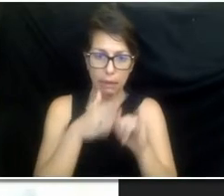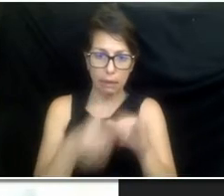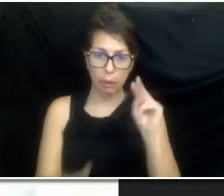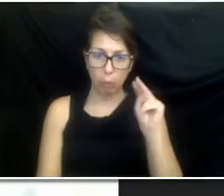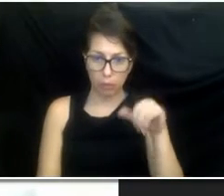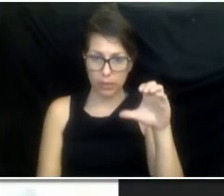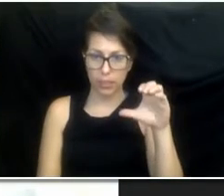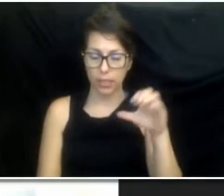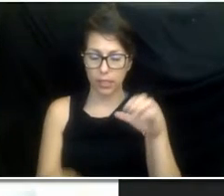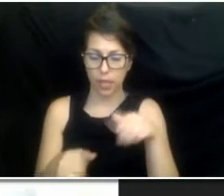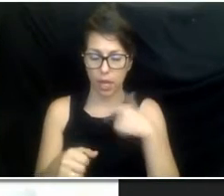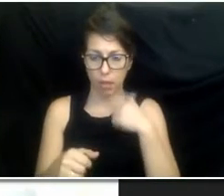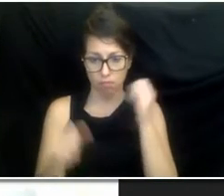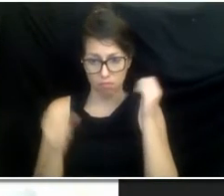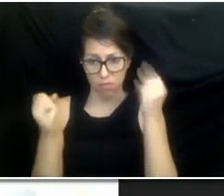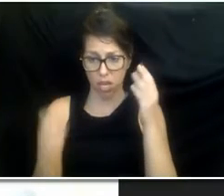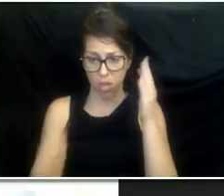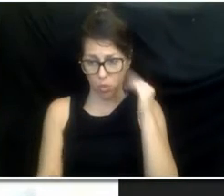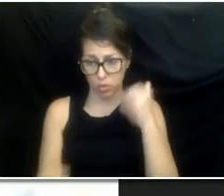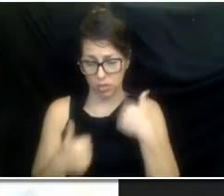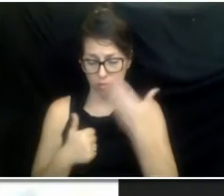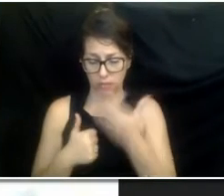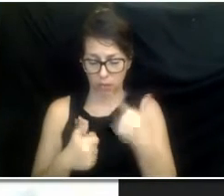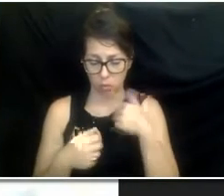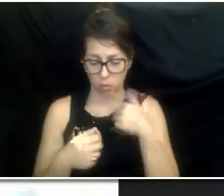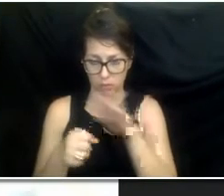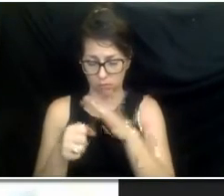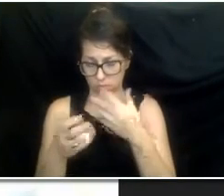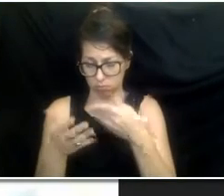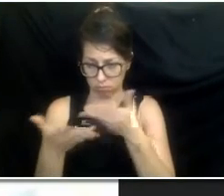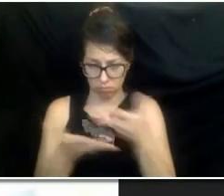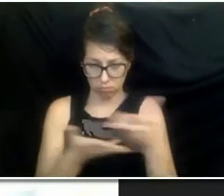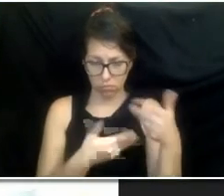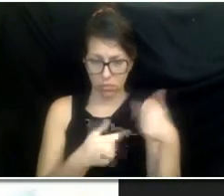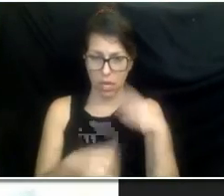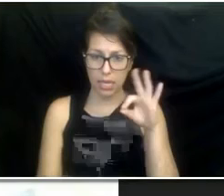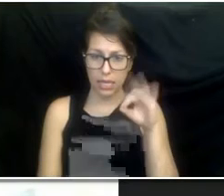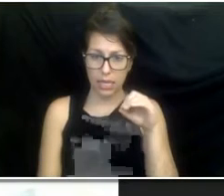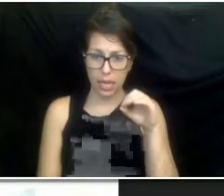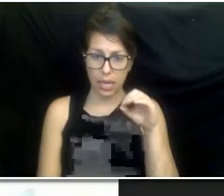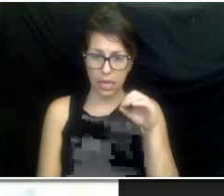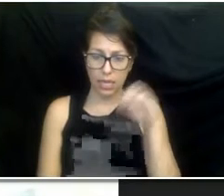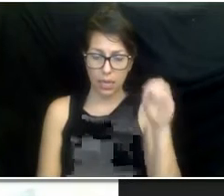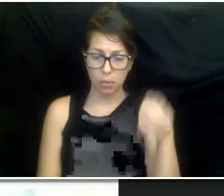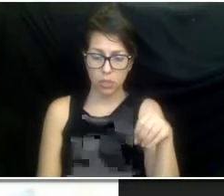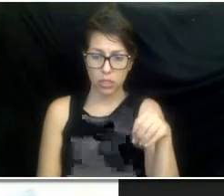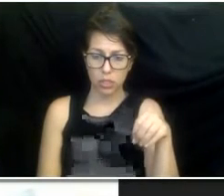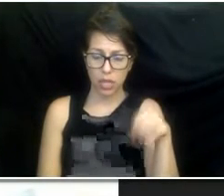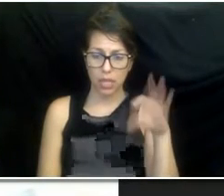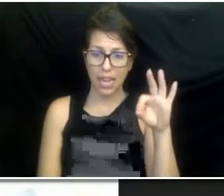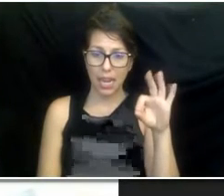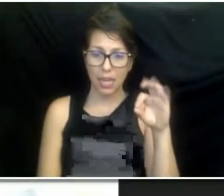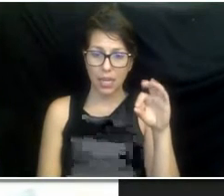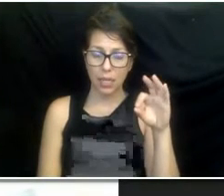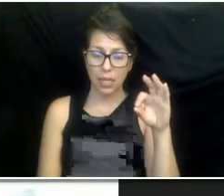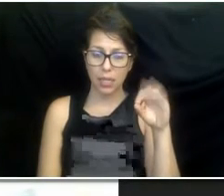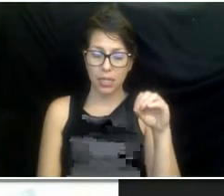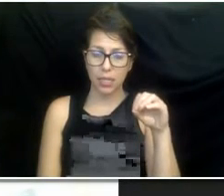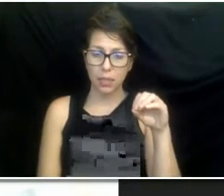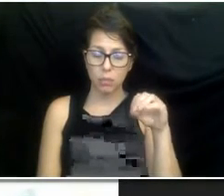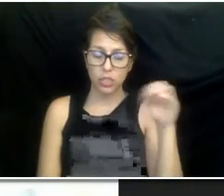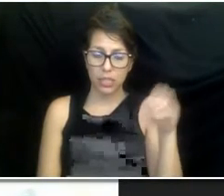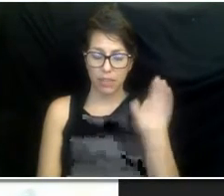proficiency 98% of our clients live under the poverty line our population is